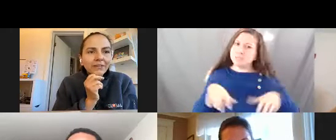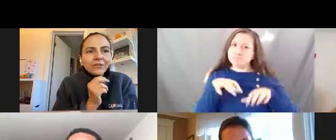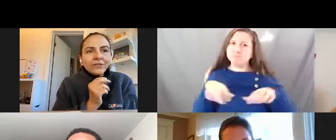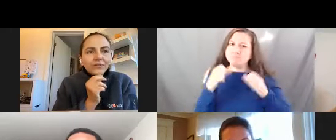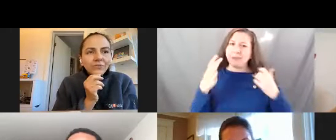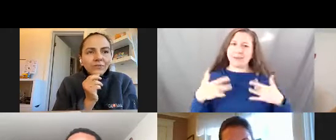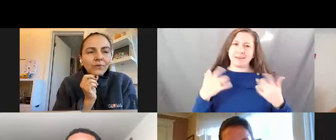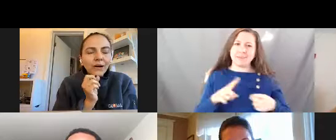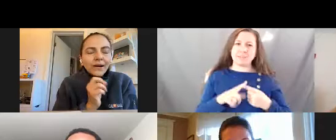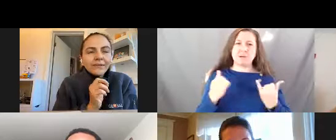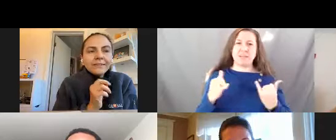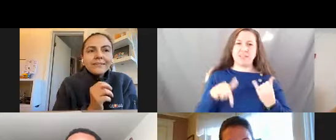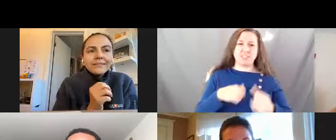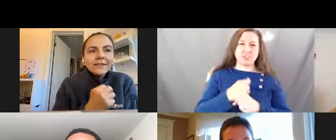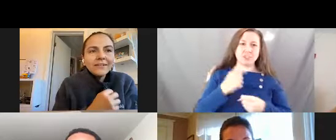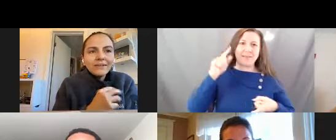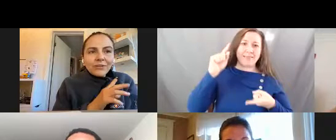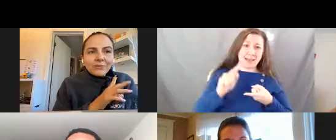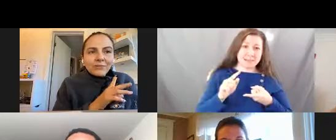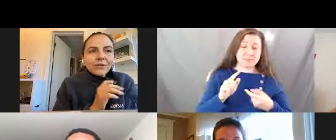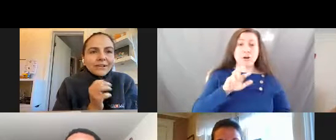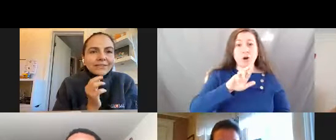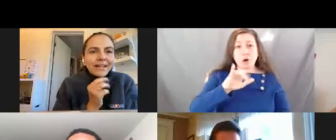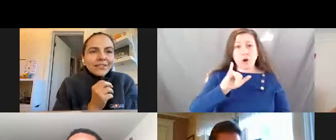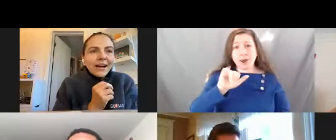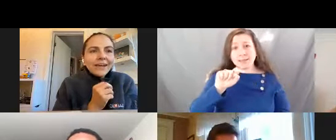But you can go to